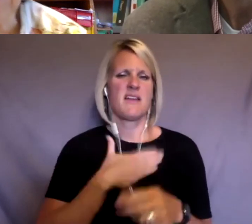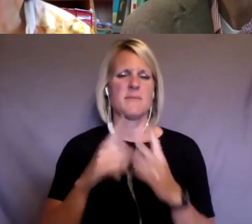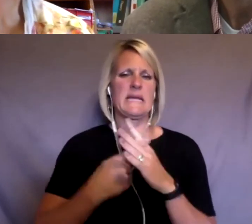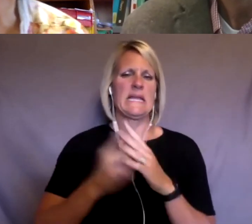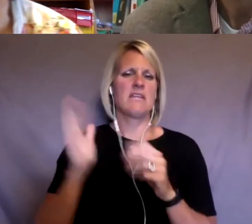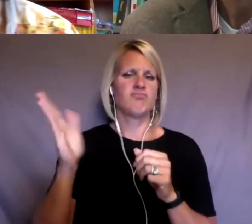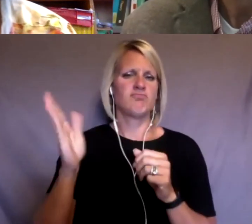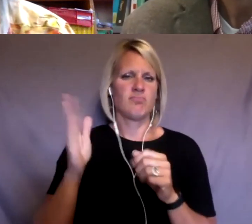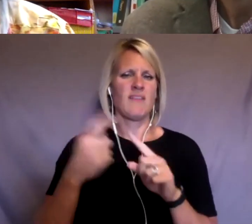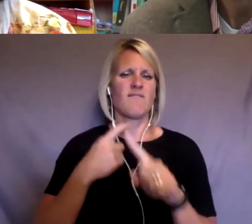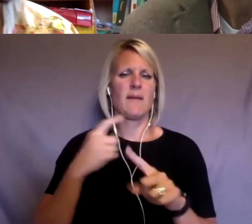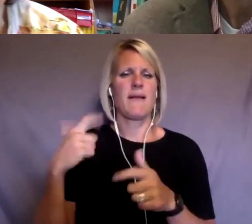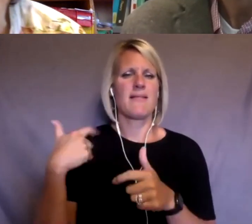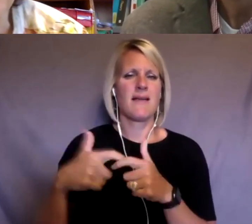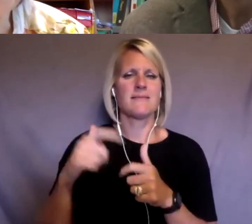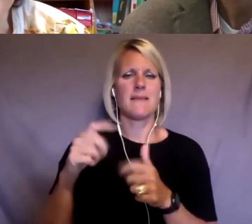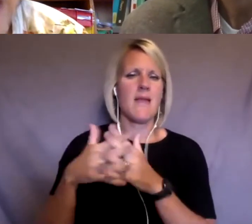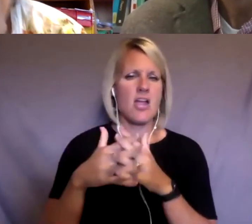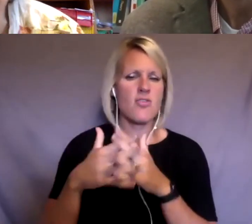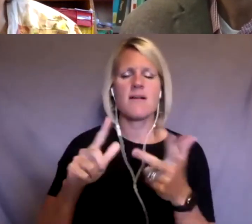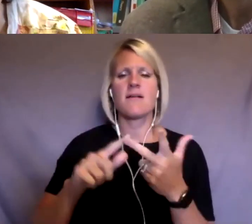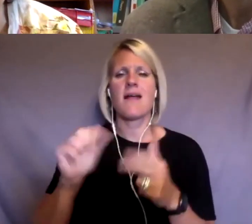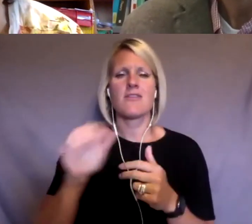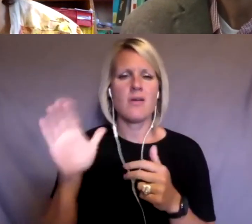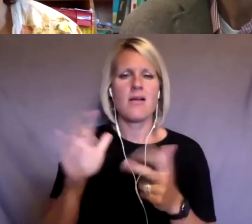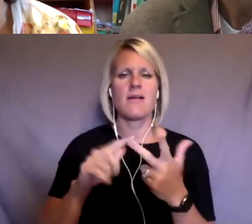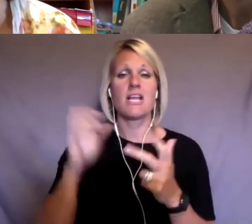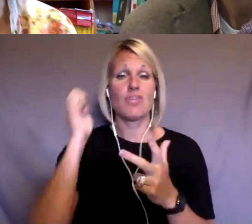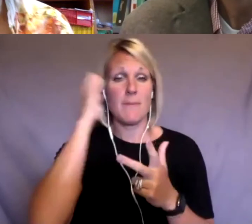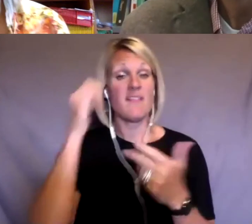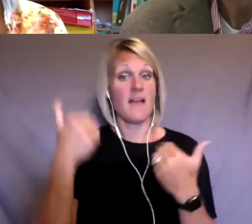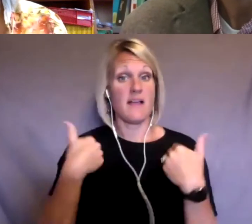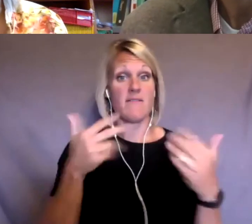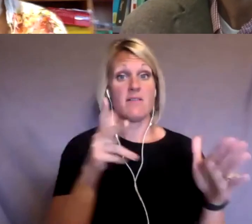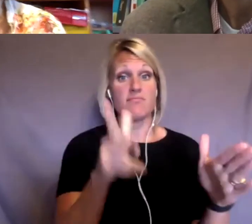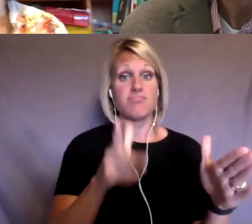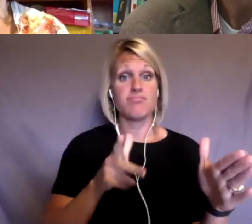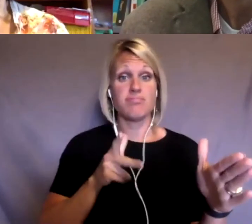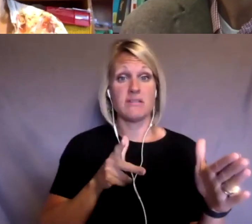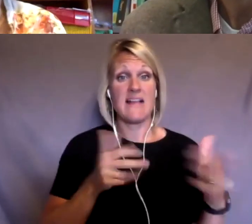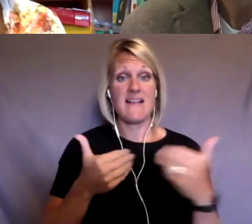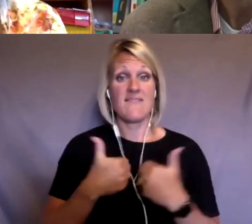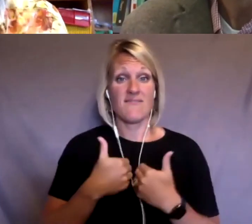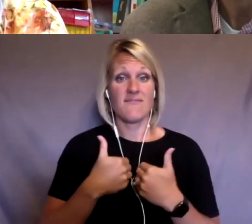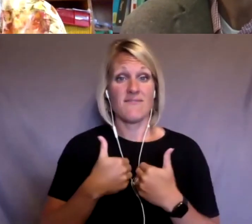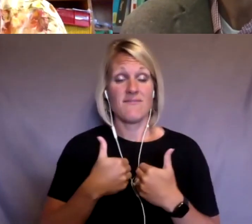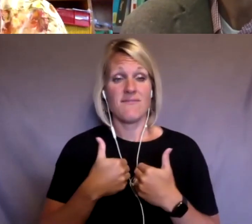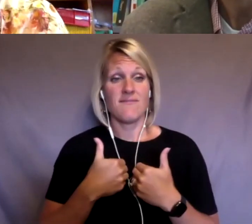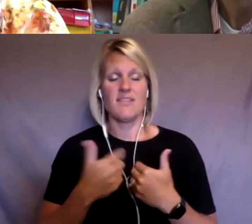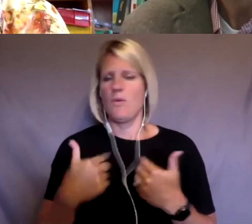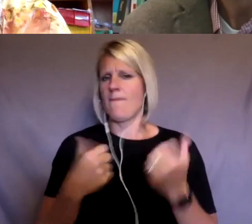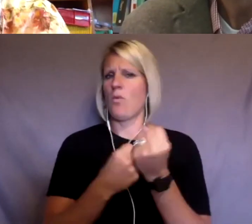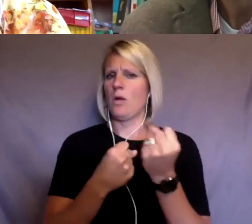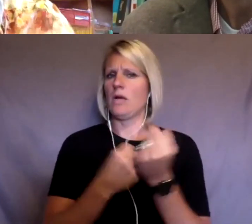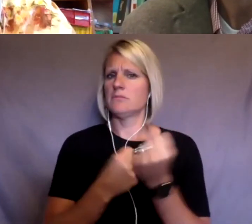Latin America, from Asia, from Europe, they have street parking. So for it, of course, again,